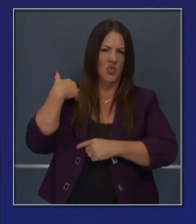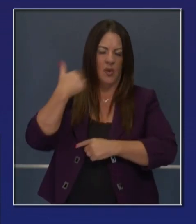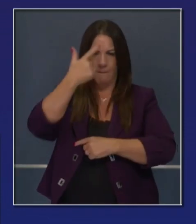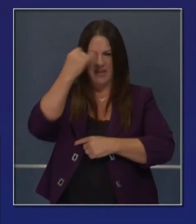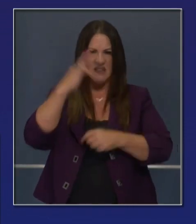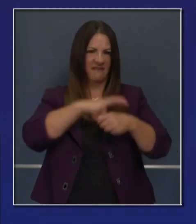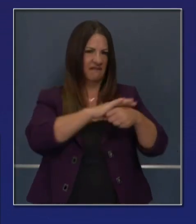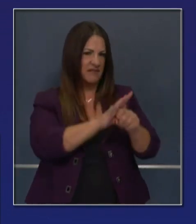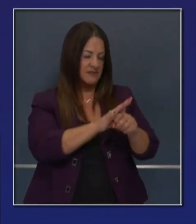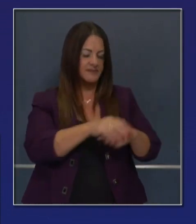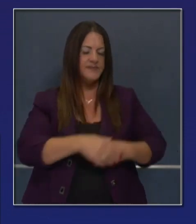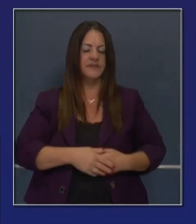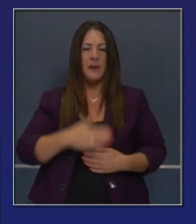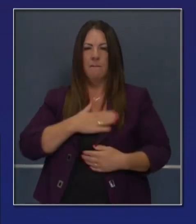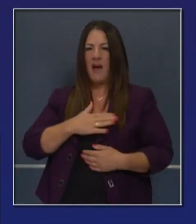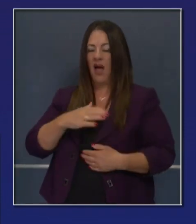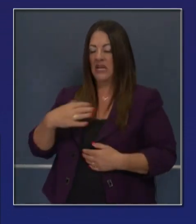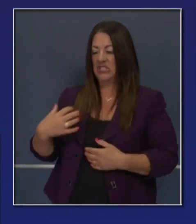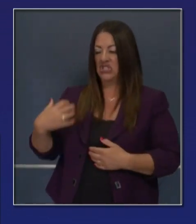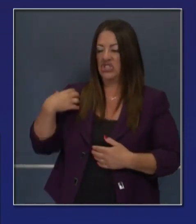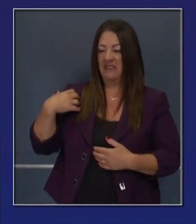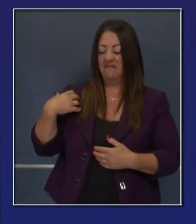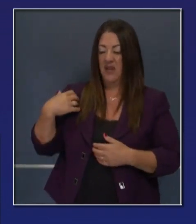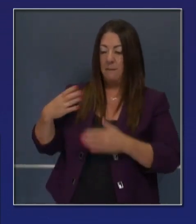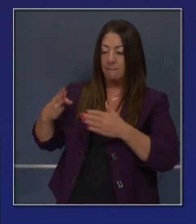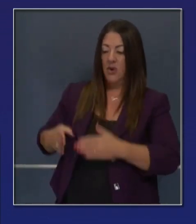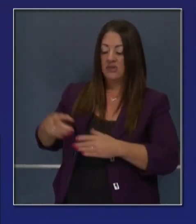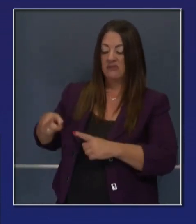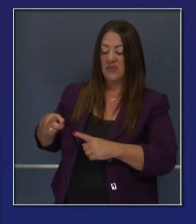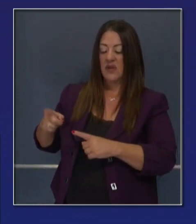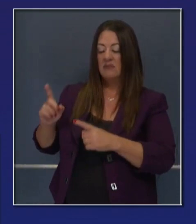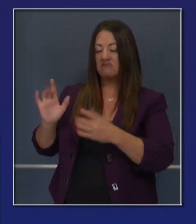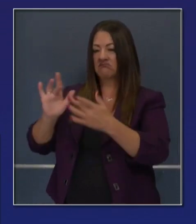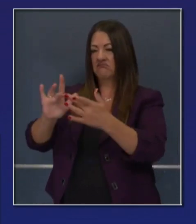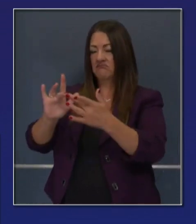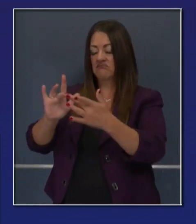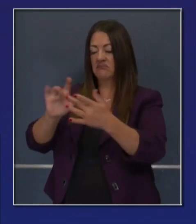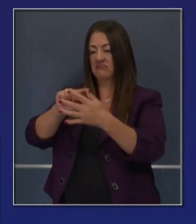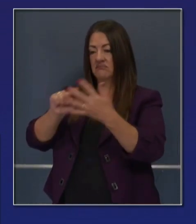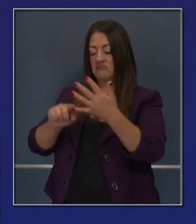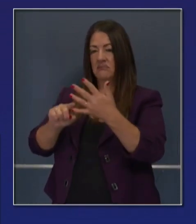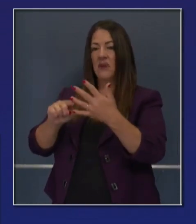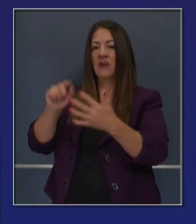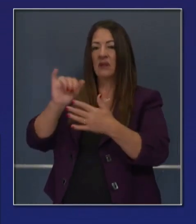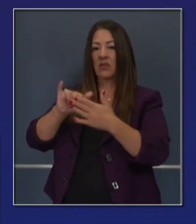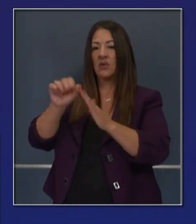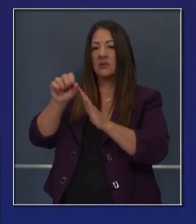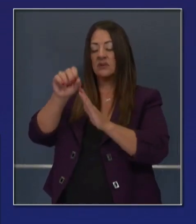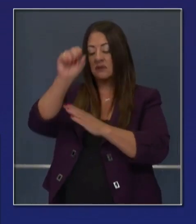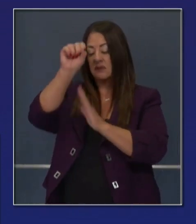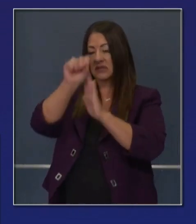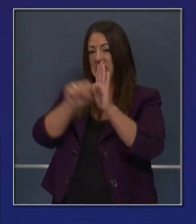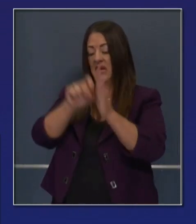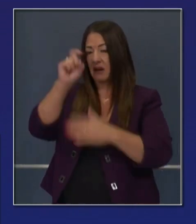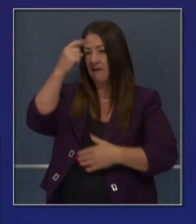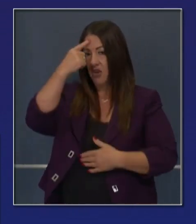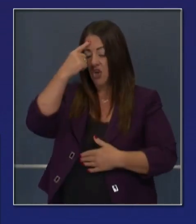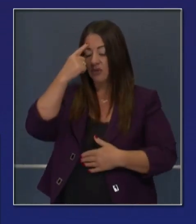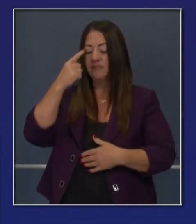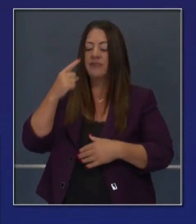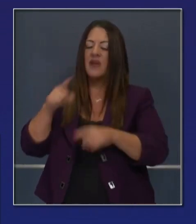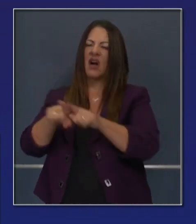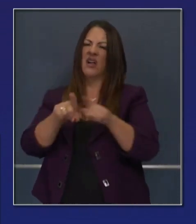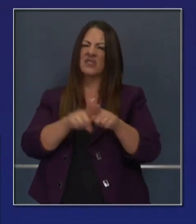staff connected on a consistent basis. Governors connected on a consistent basis as well. I just had a wonderful conversation with Governor Brown